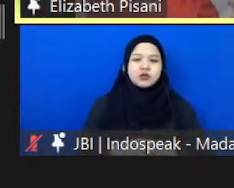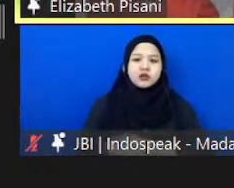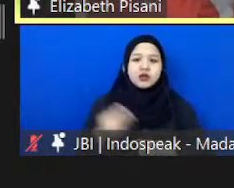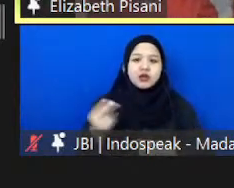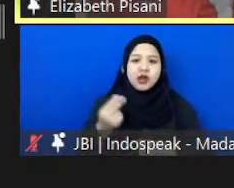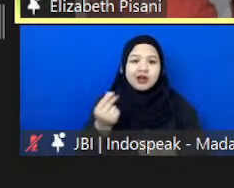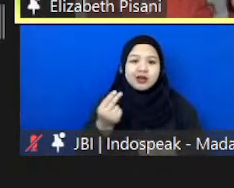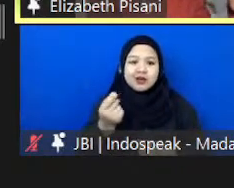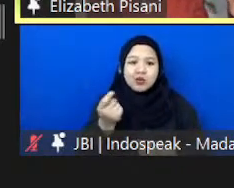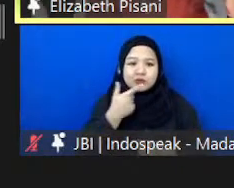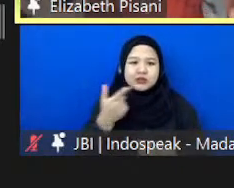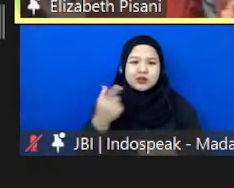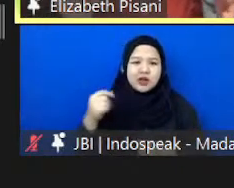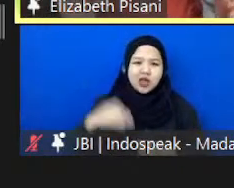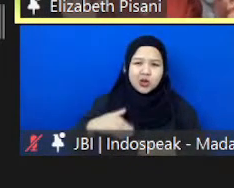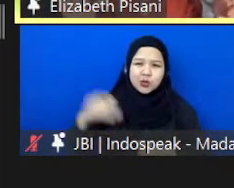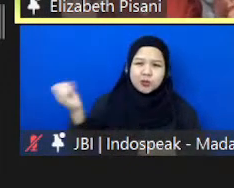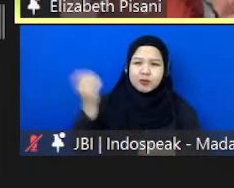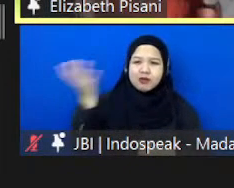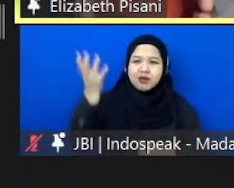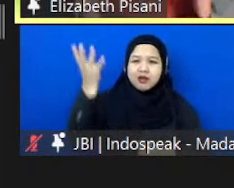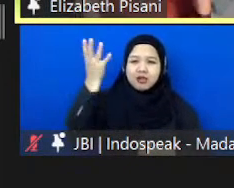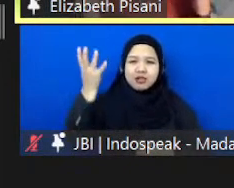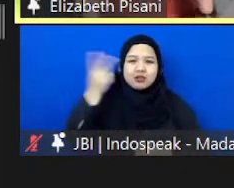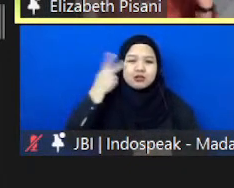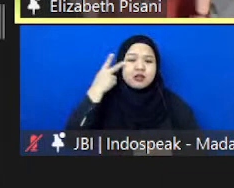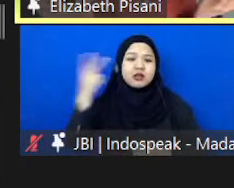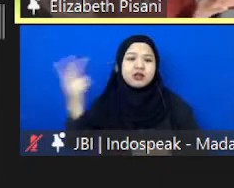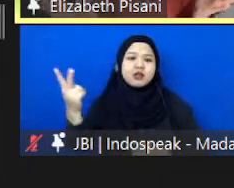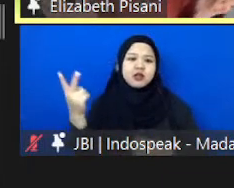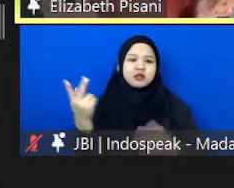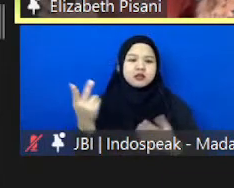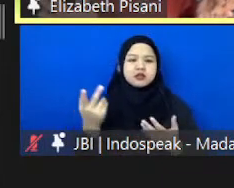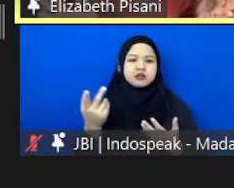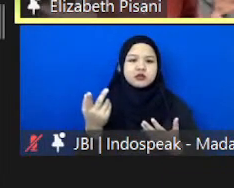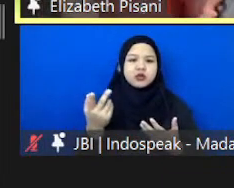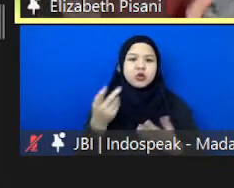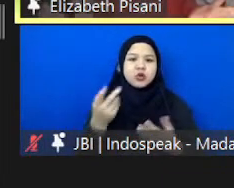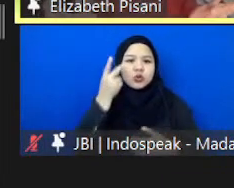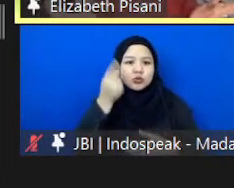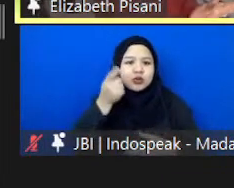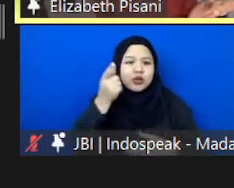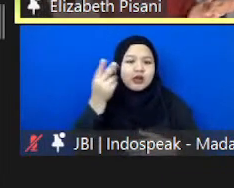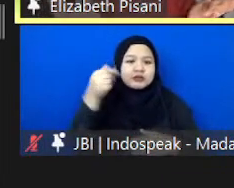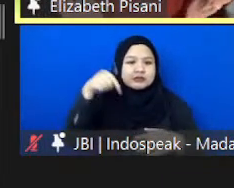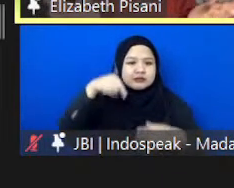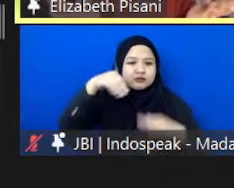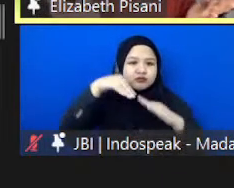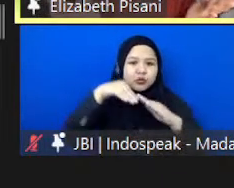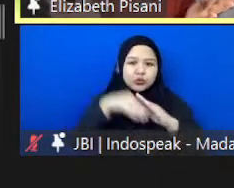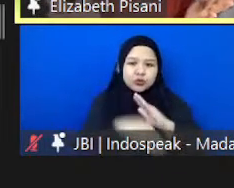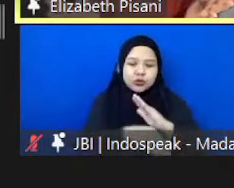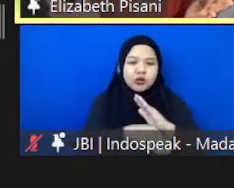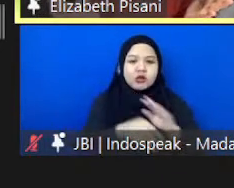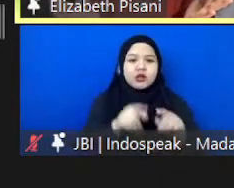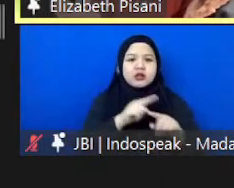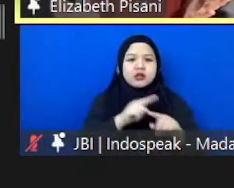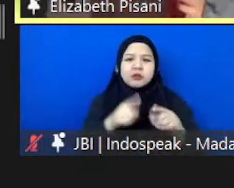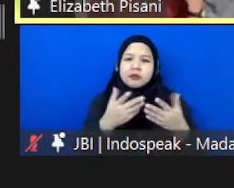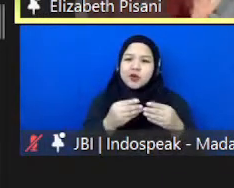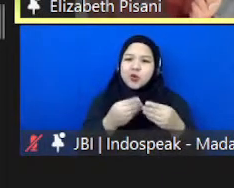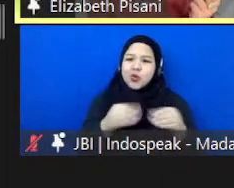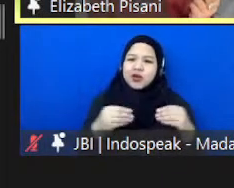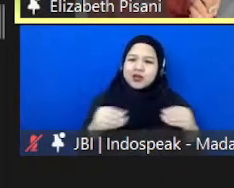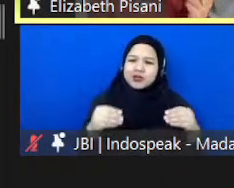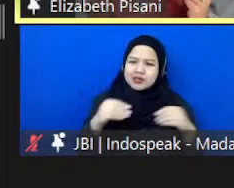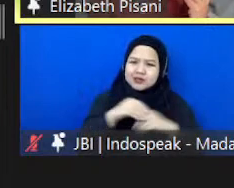high. And now we've got this other rhetoric, which is, oh my goodness, prices are too low. That might be affecting quality.